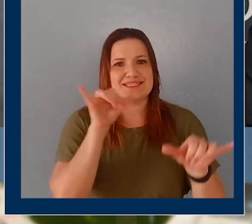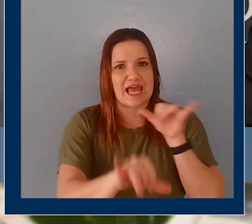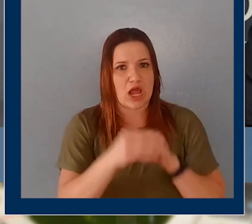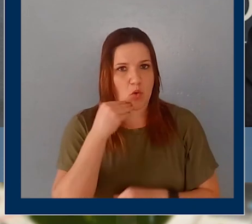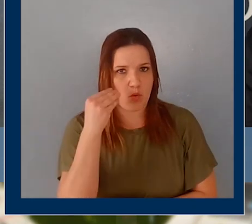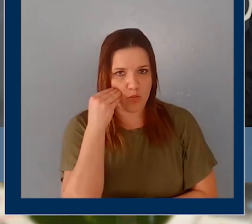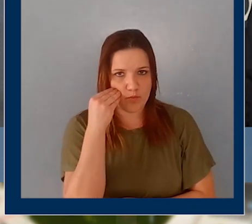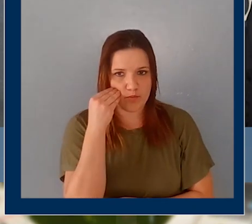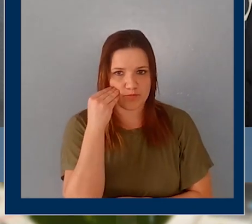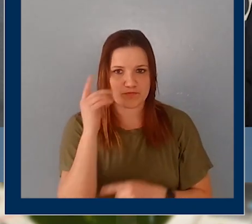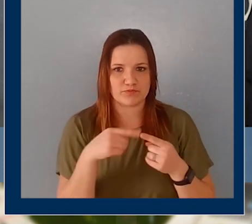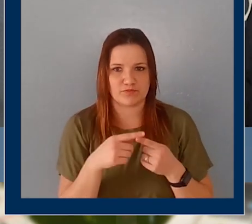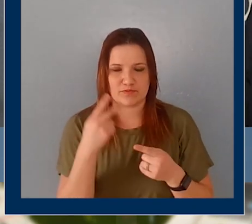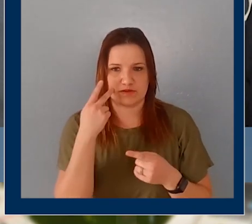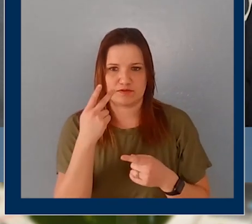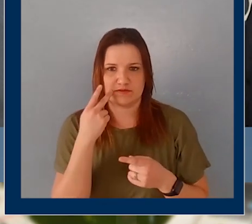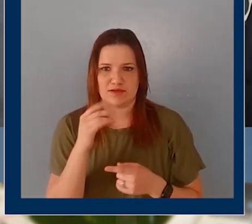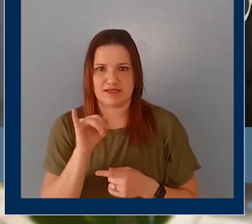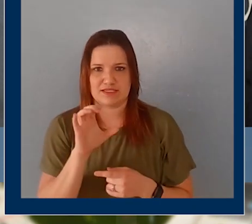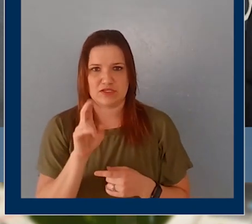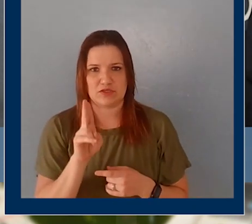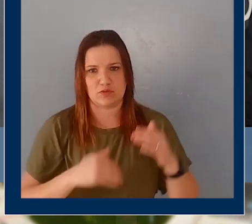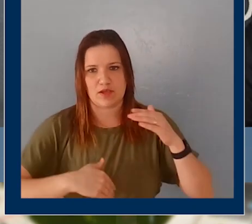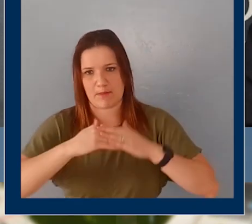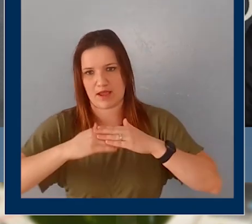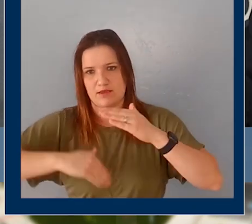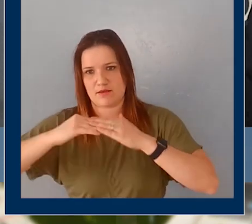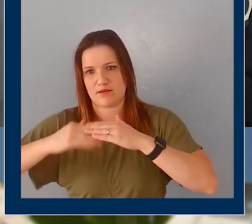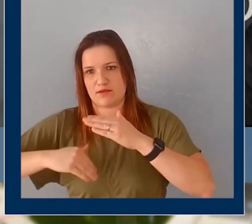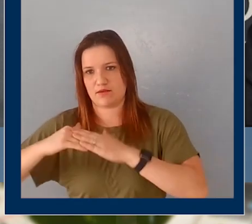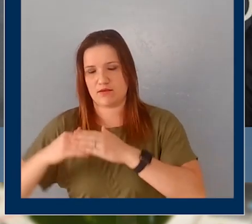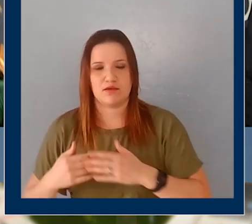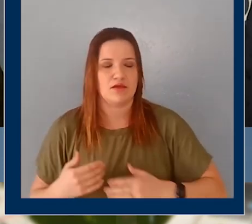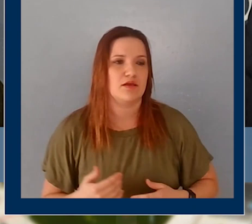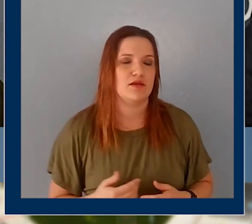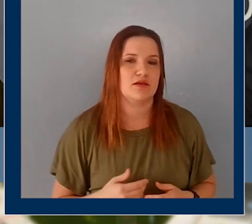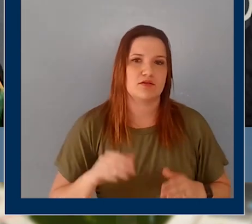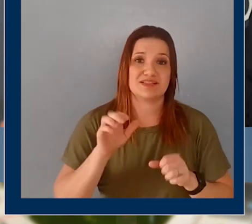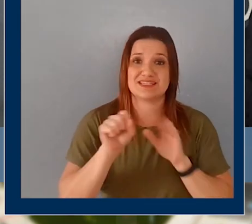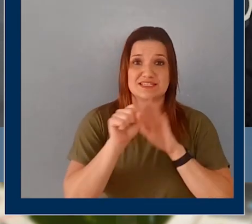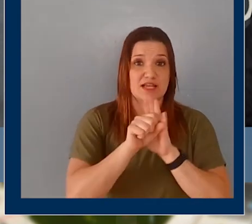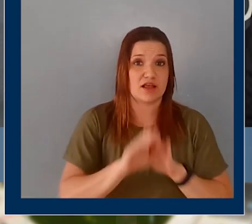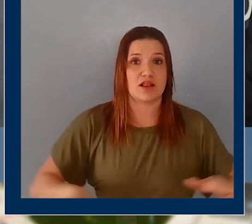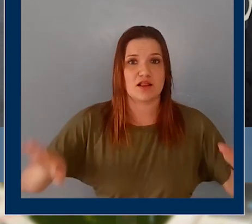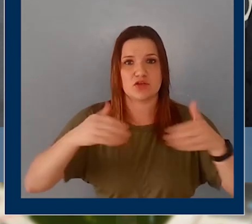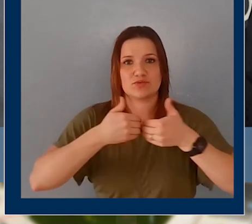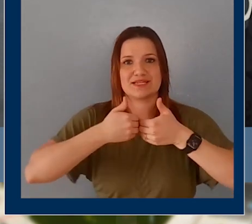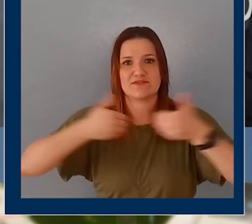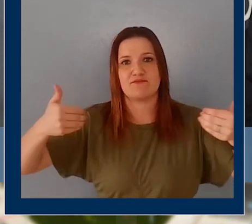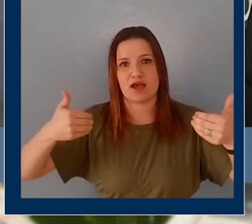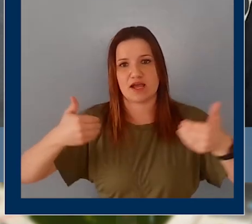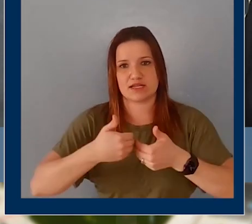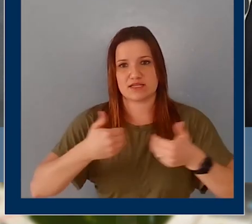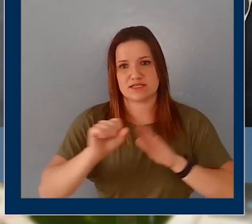Joaquin County and Stockton down to Kern County and Bakersfield. So those 12 counties essentially are that San Joaquin